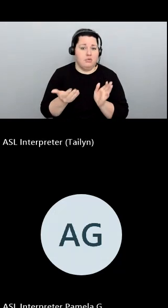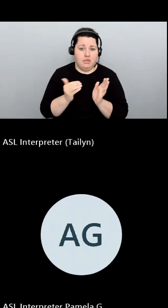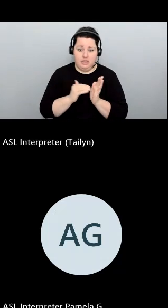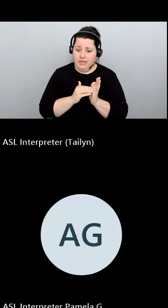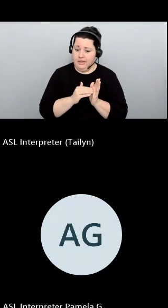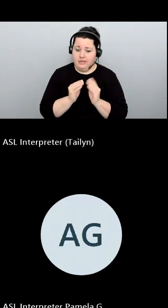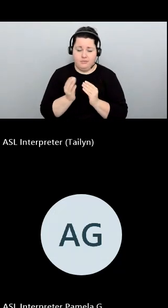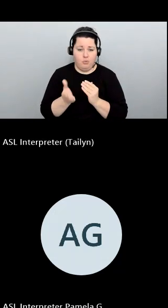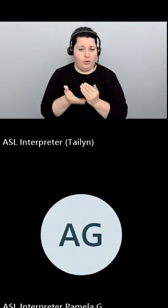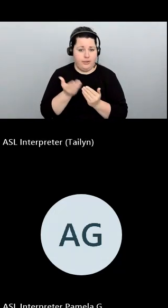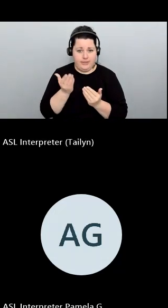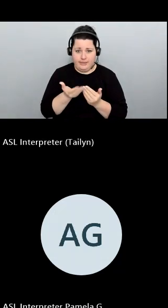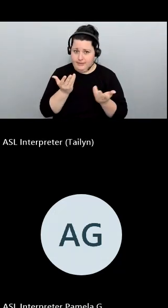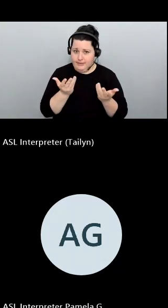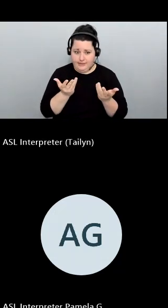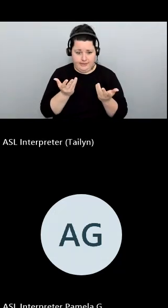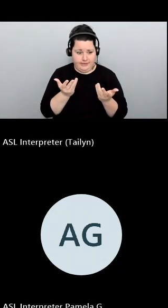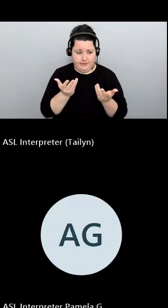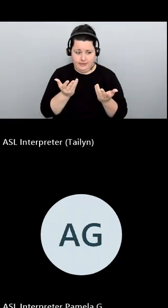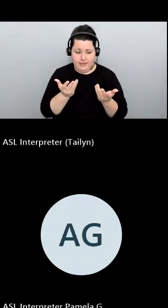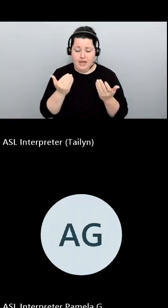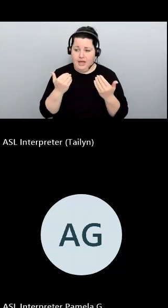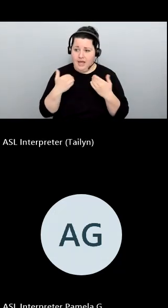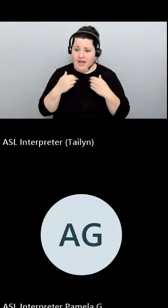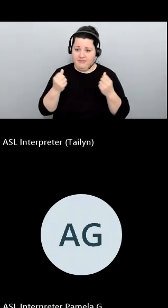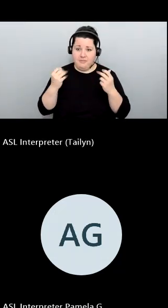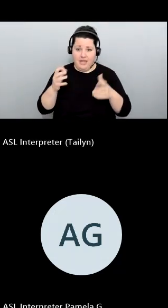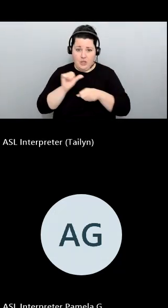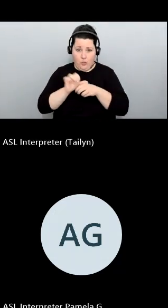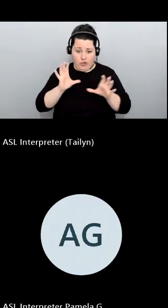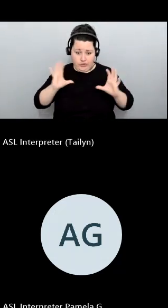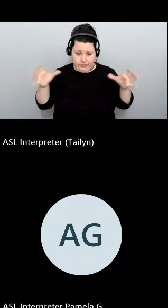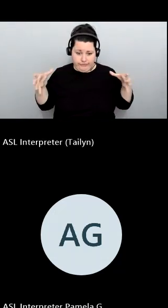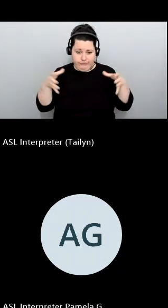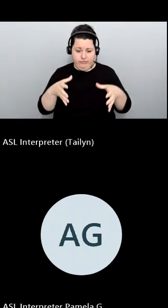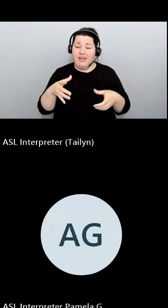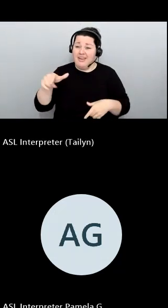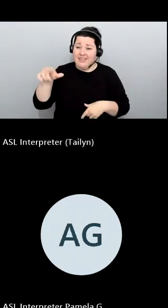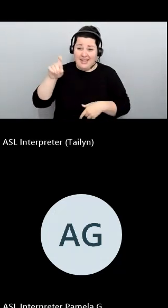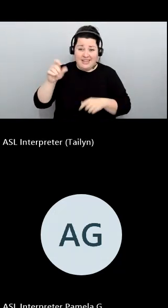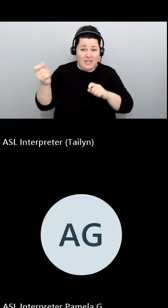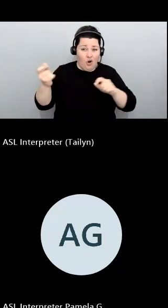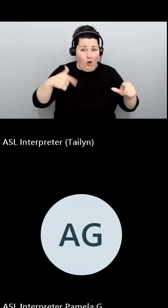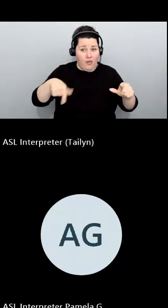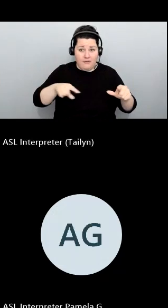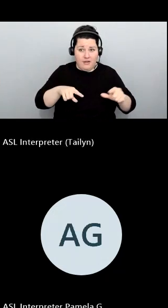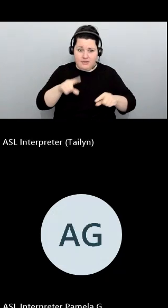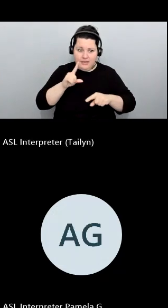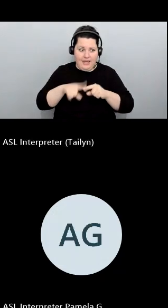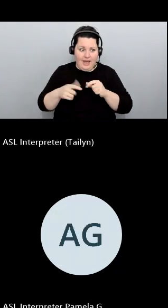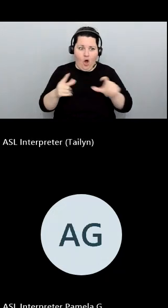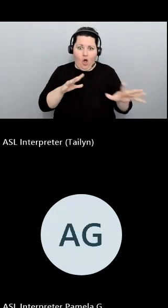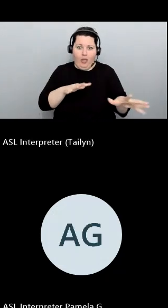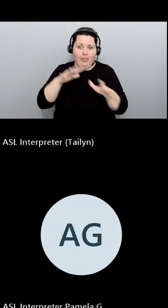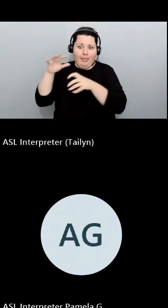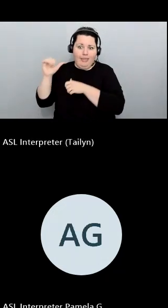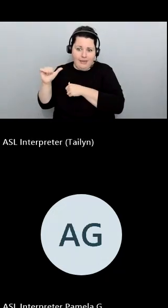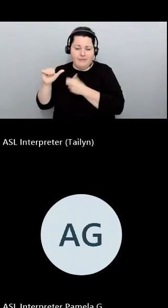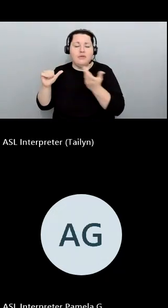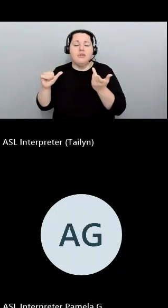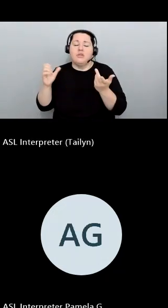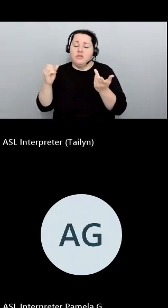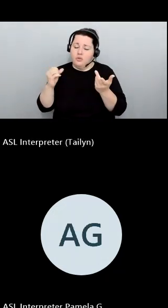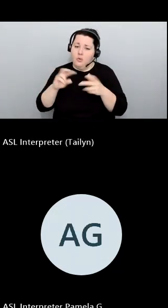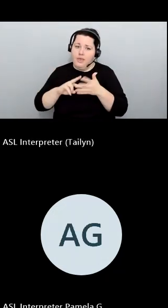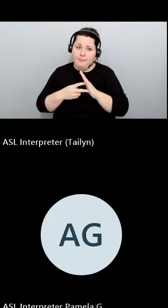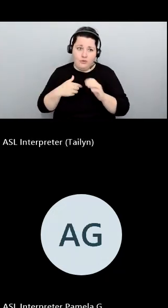easier to go in with a ton of workers because they need all of us. They can't lose us all at once. And for us to put pressure on them